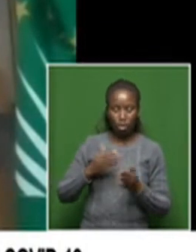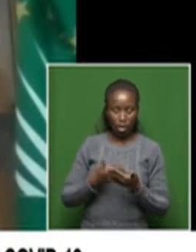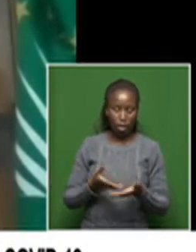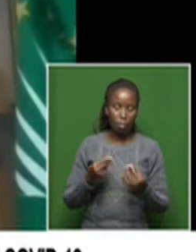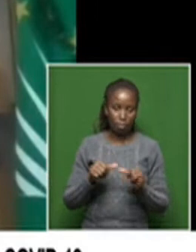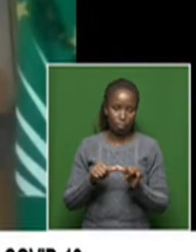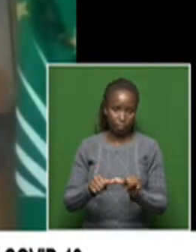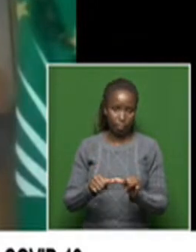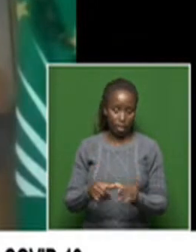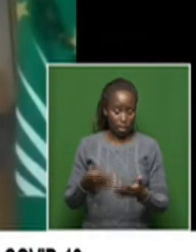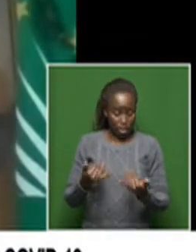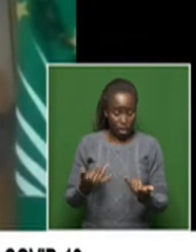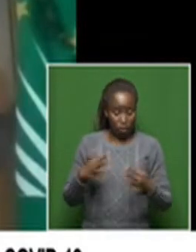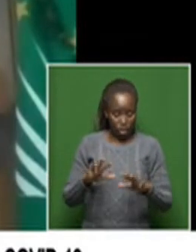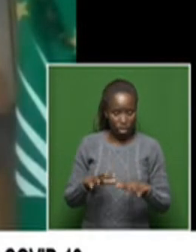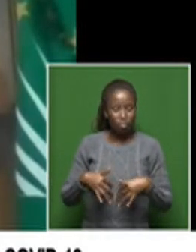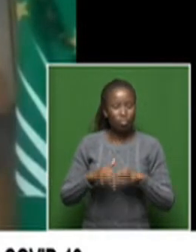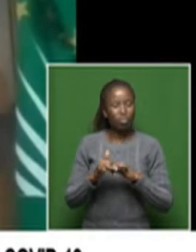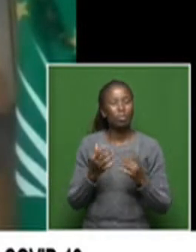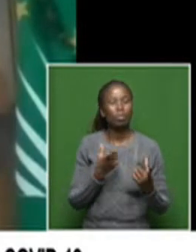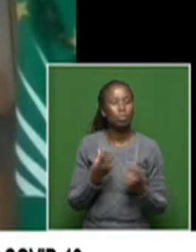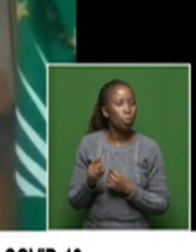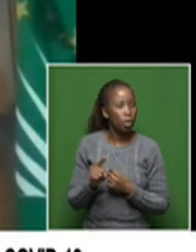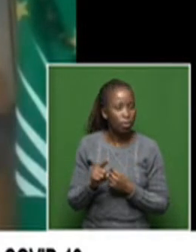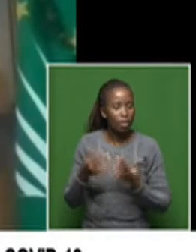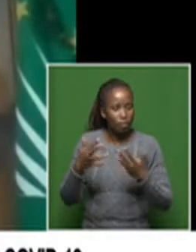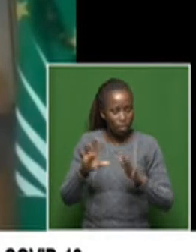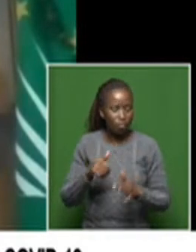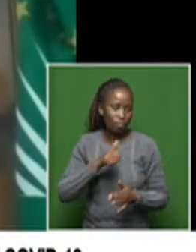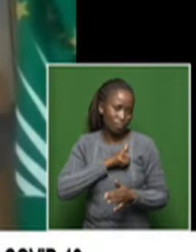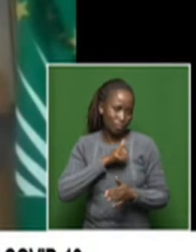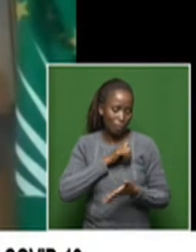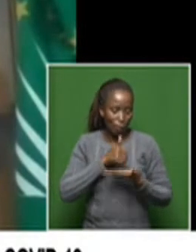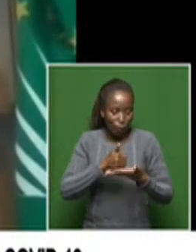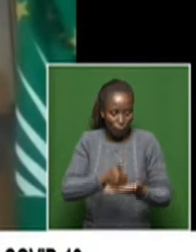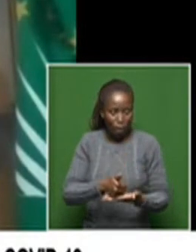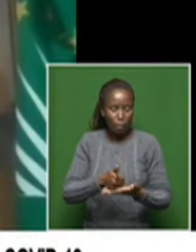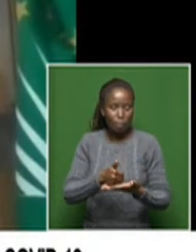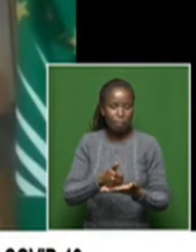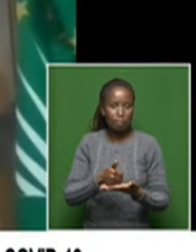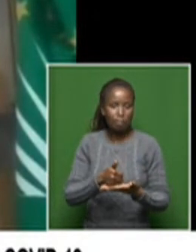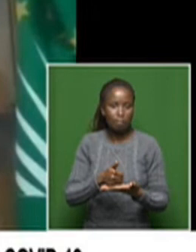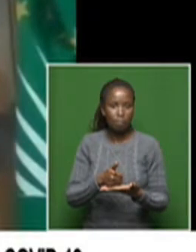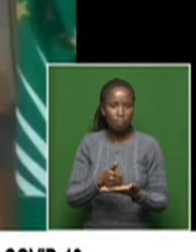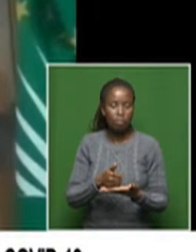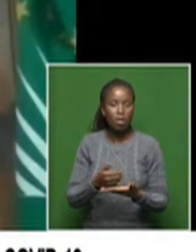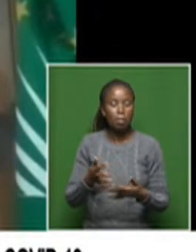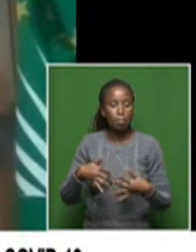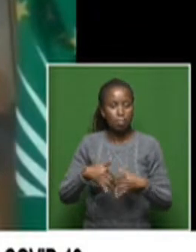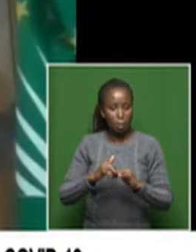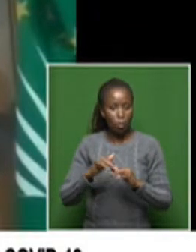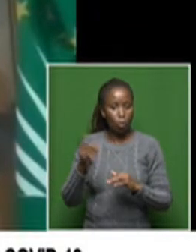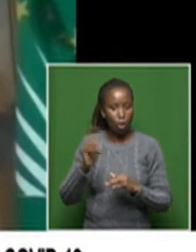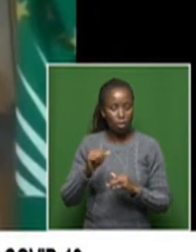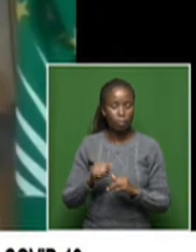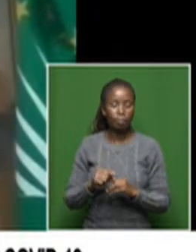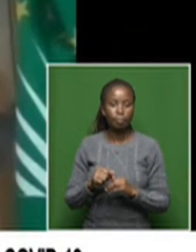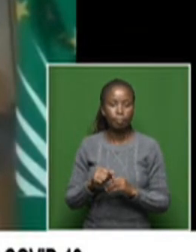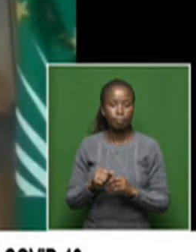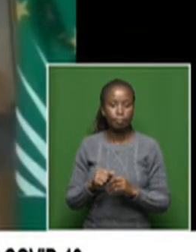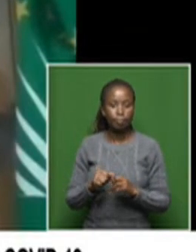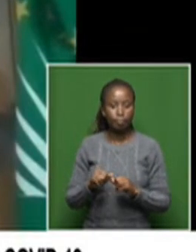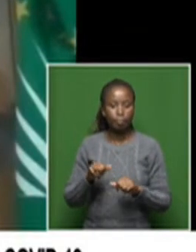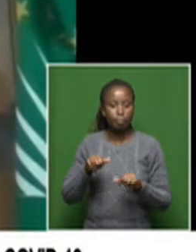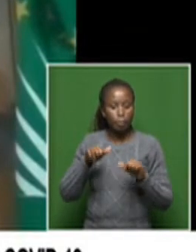time was to be able to assist and do a pilot. And Dr. Barry